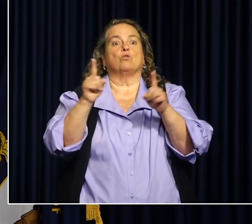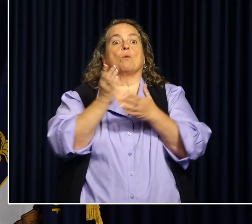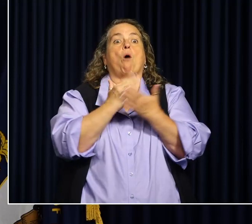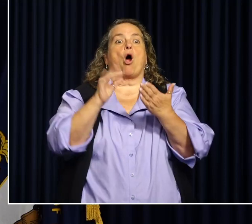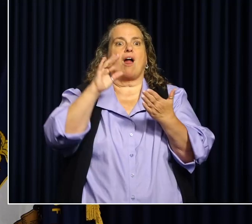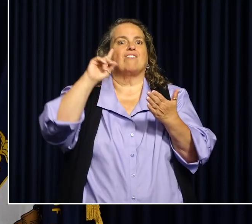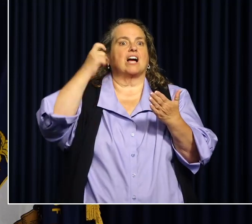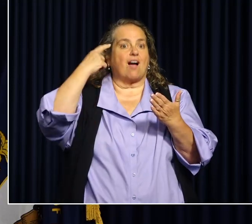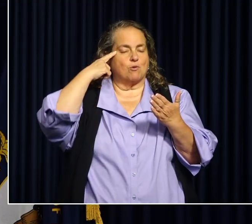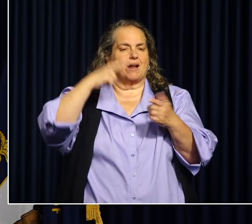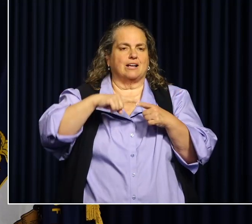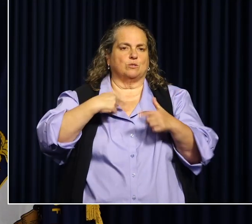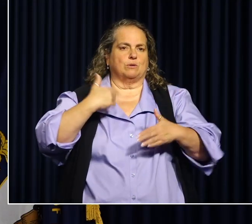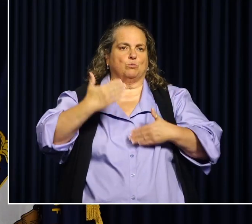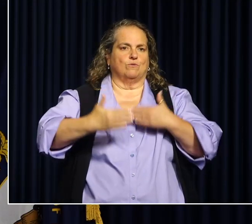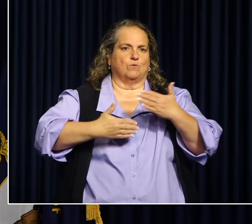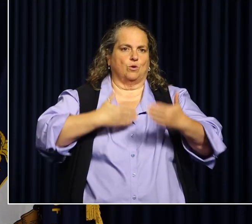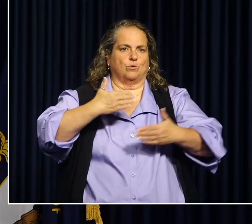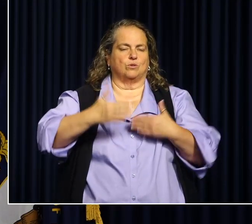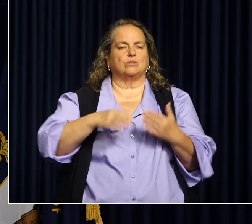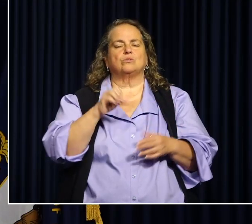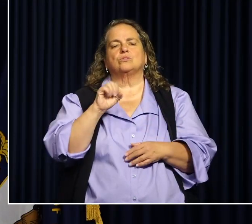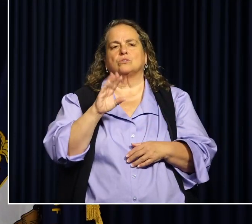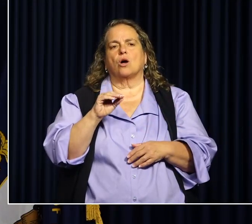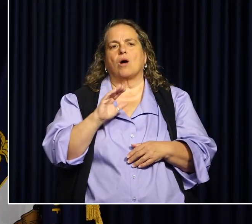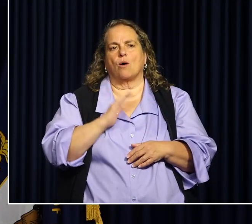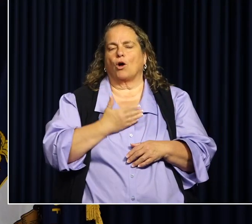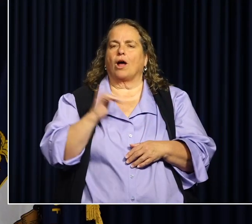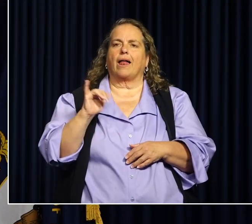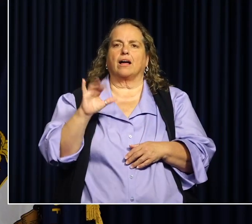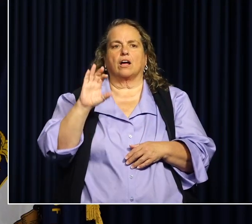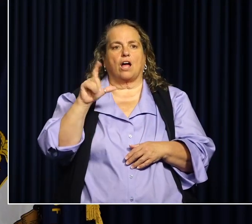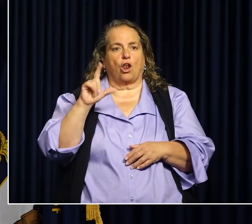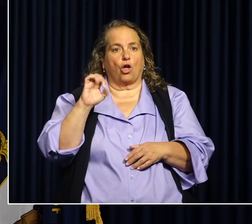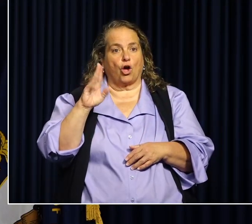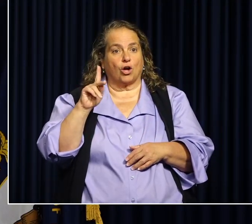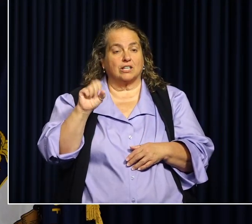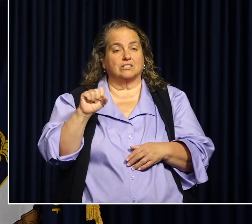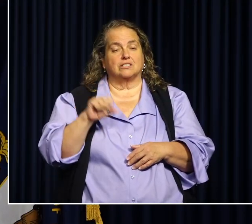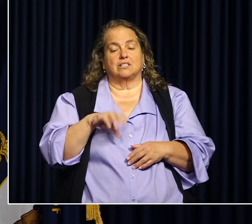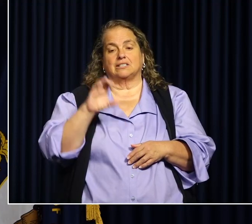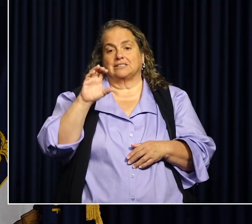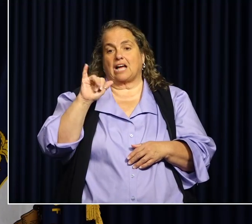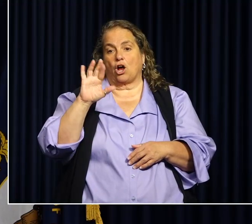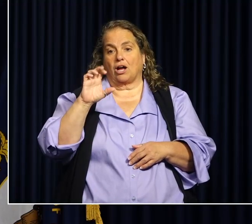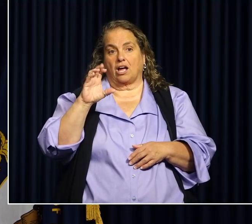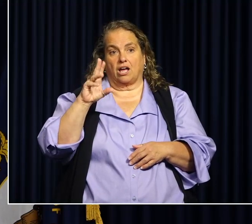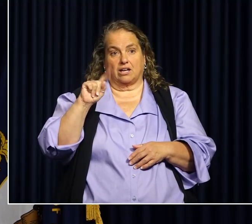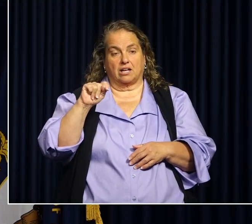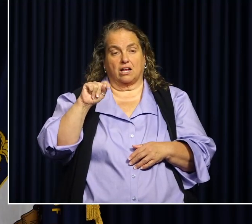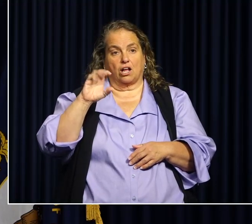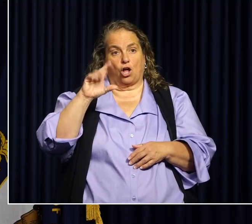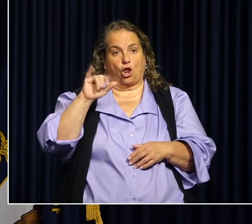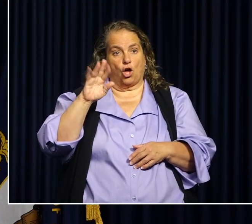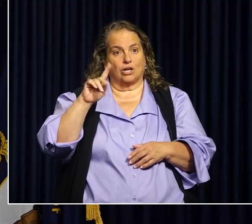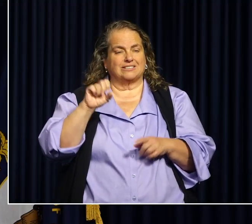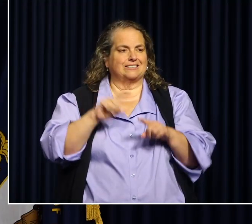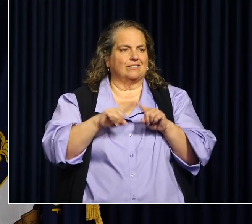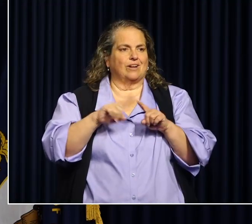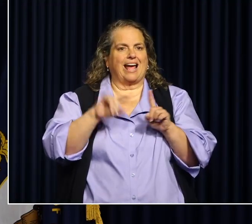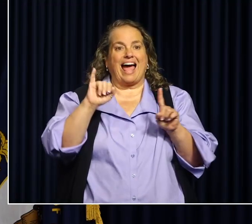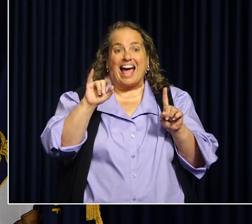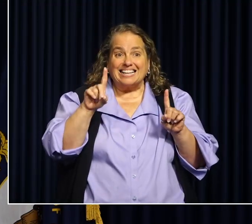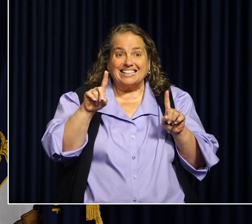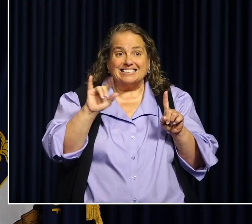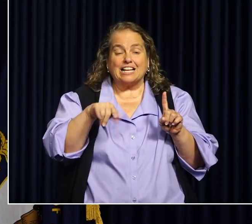as we go forward. So our clerks, for instance, our circuit clerks on different types of IDs